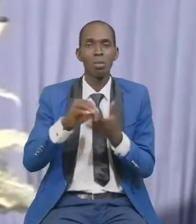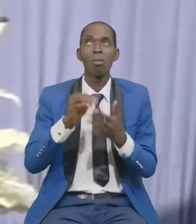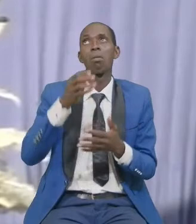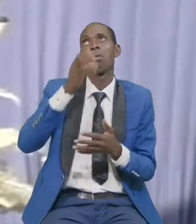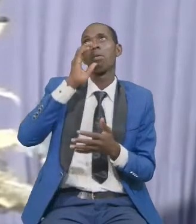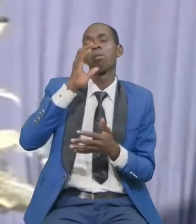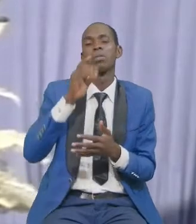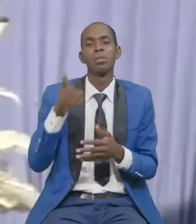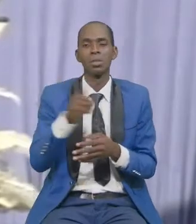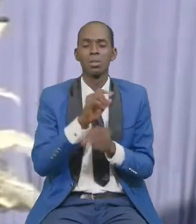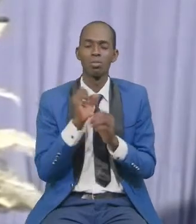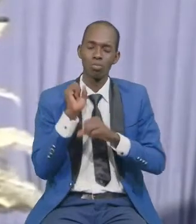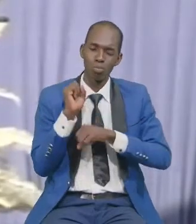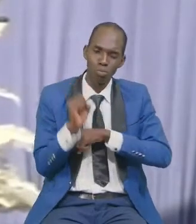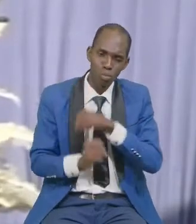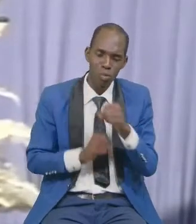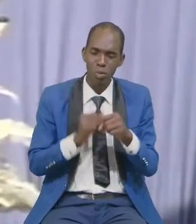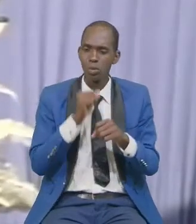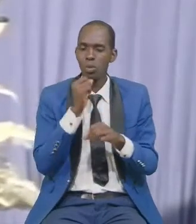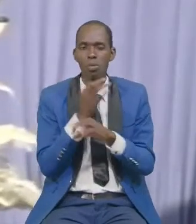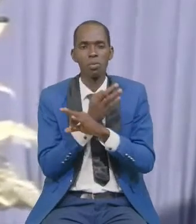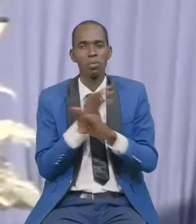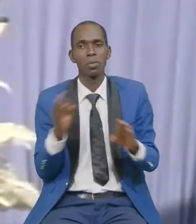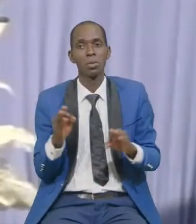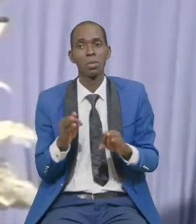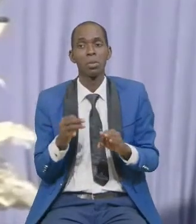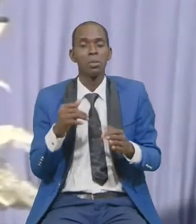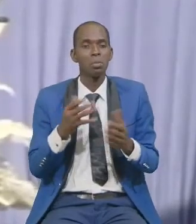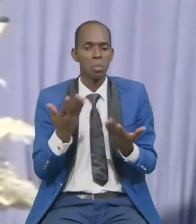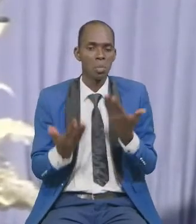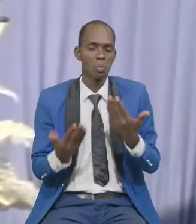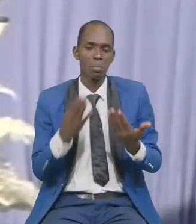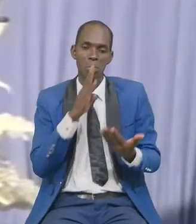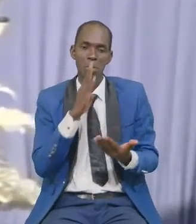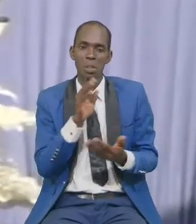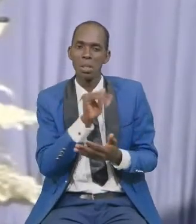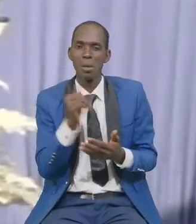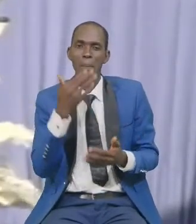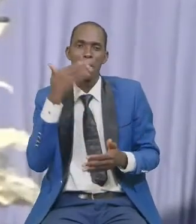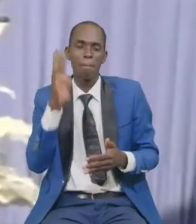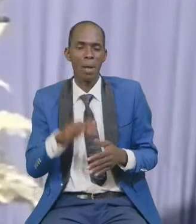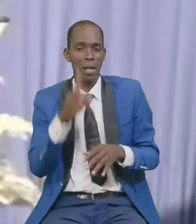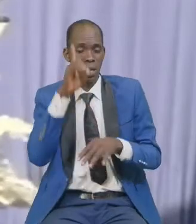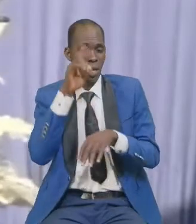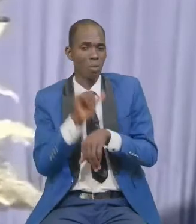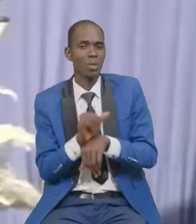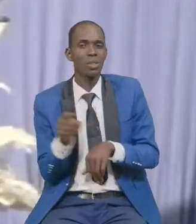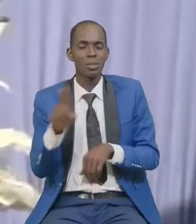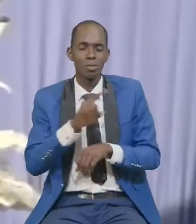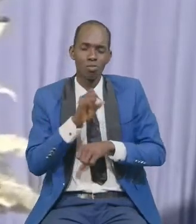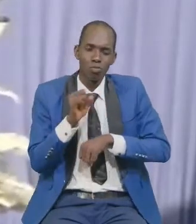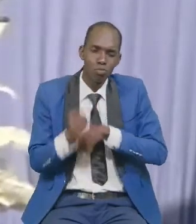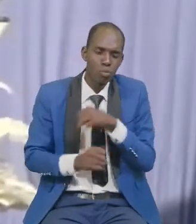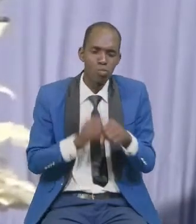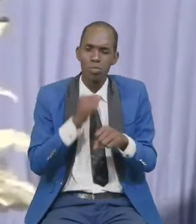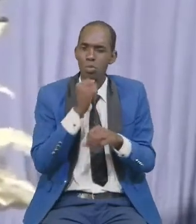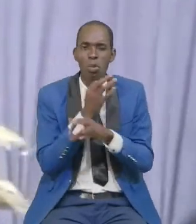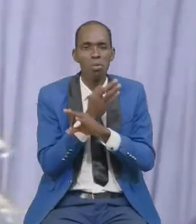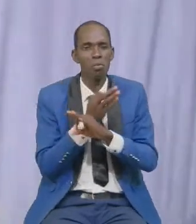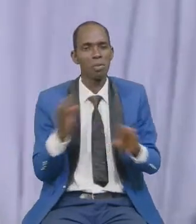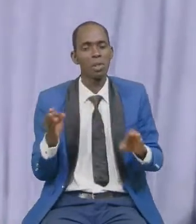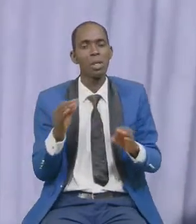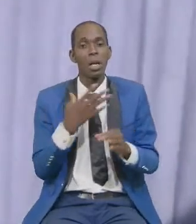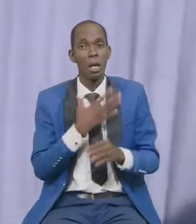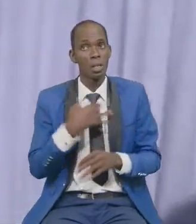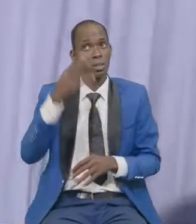free. Maybe a particular bad habit, they struggle. They are not free. And